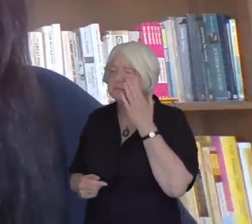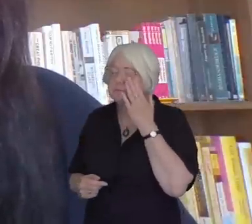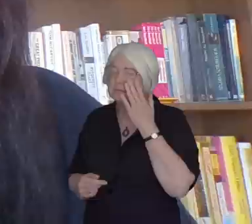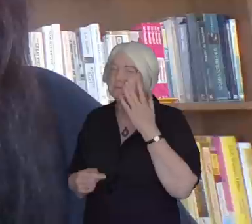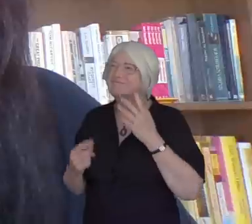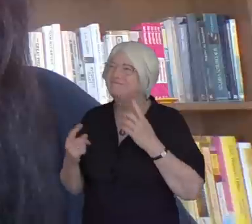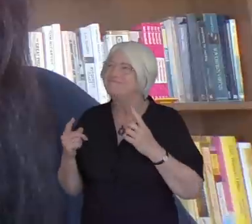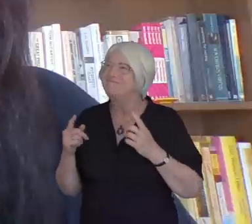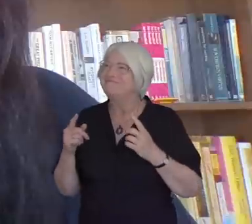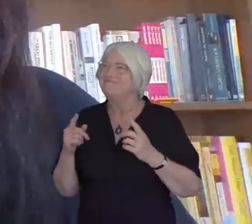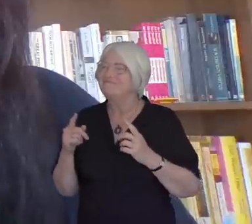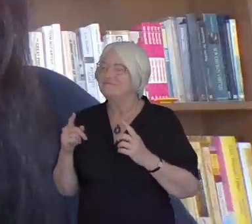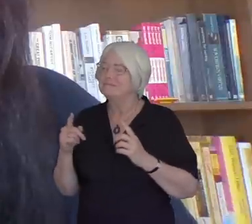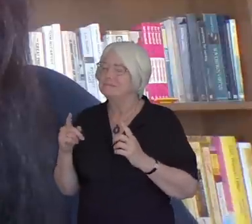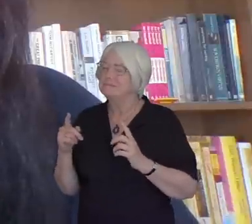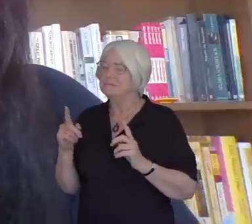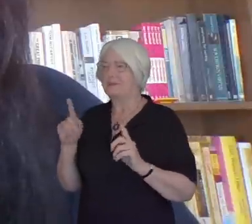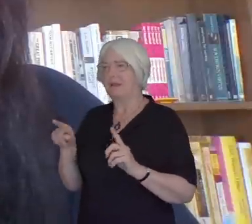little else.